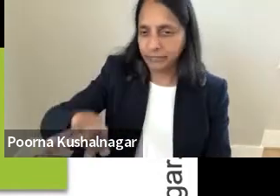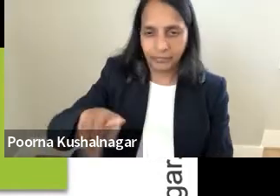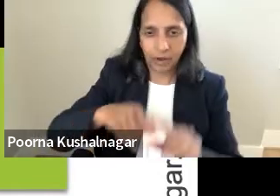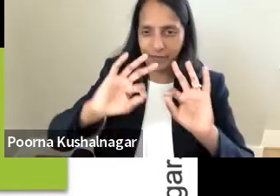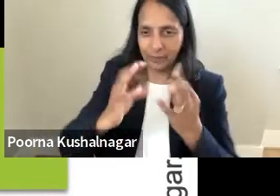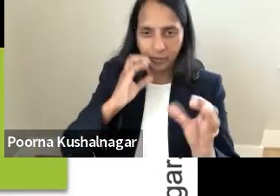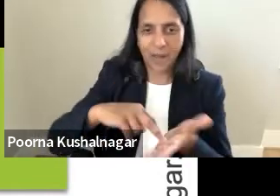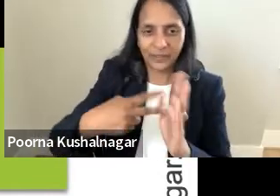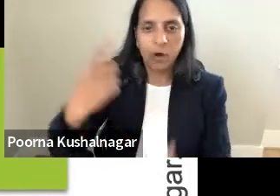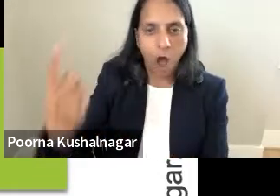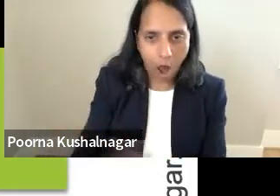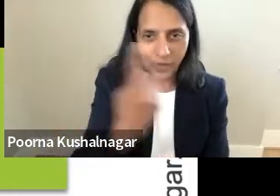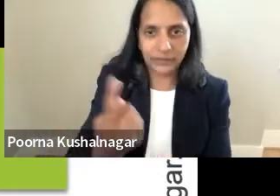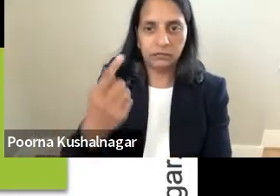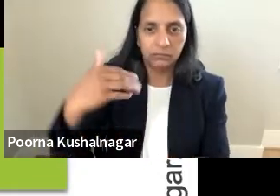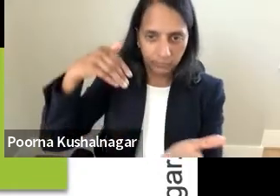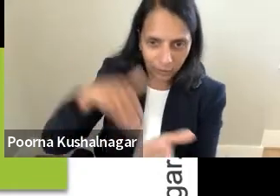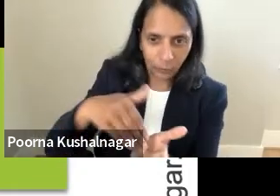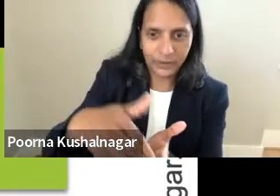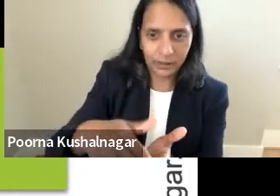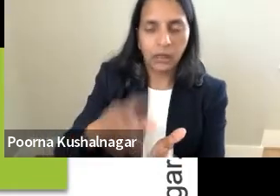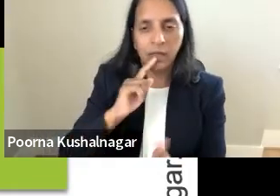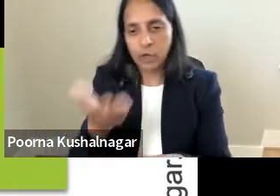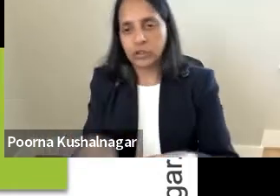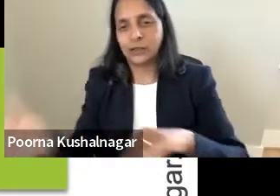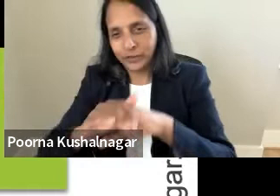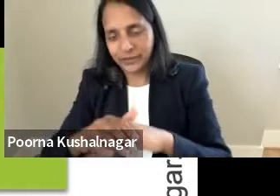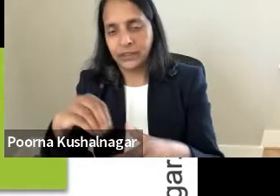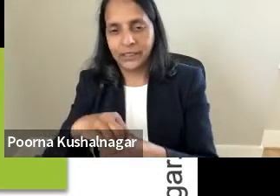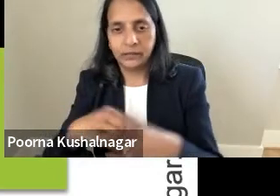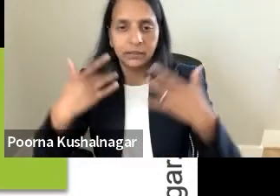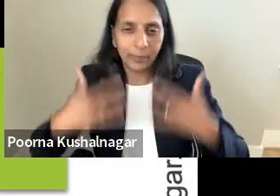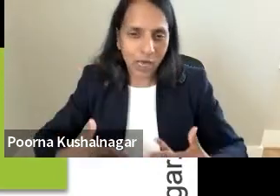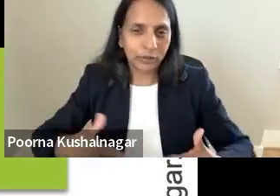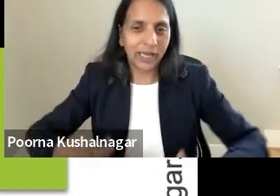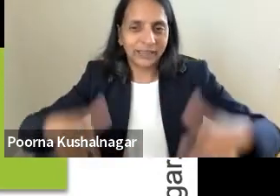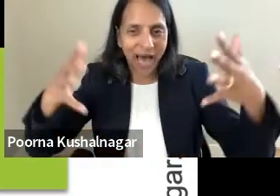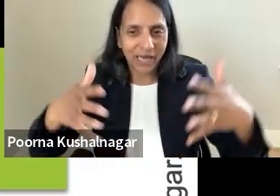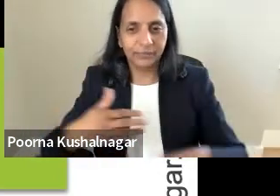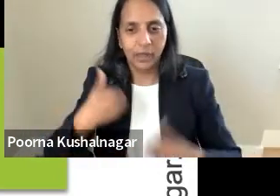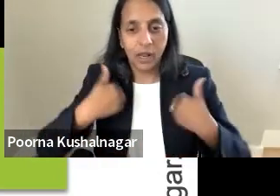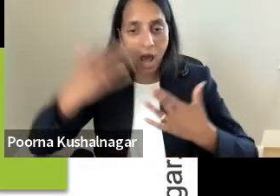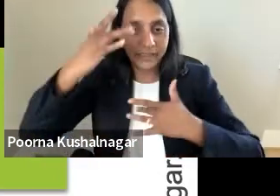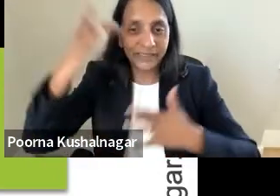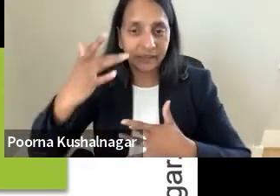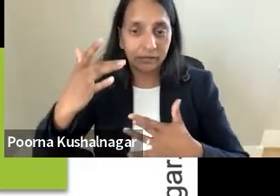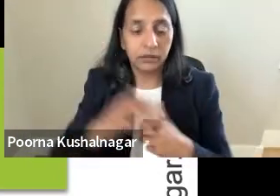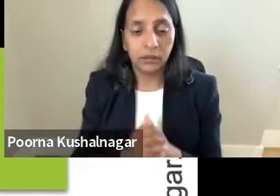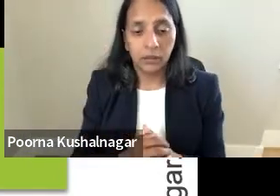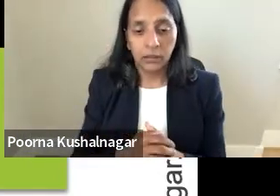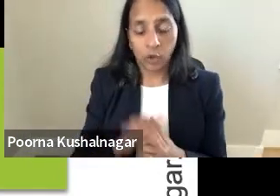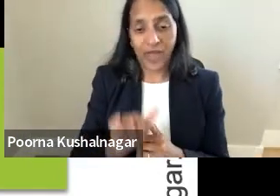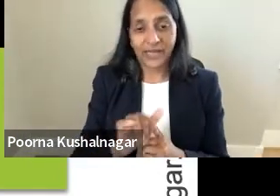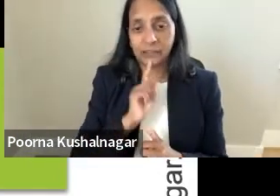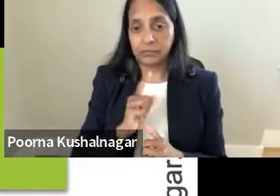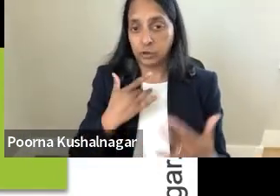experienced feeling left out or ignored from family conversations frequently, consistently are prone to